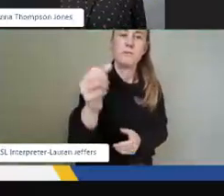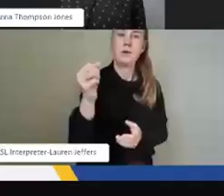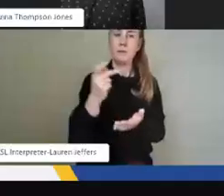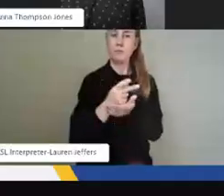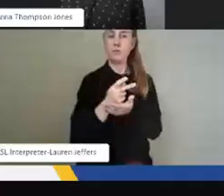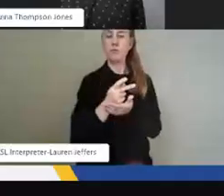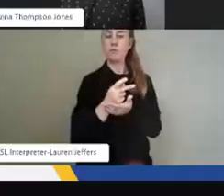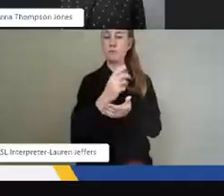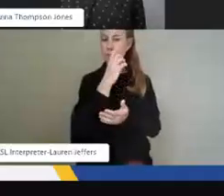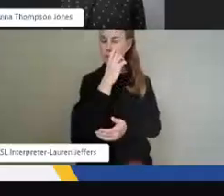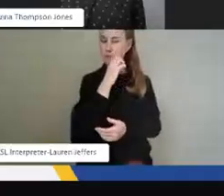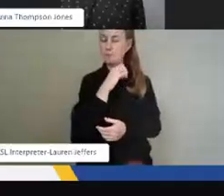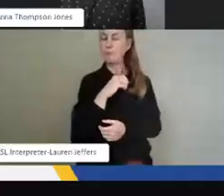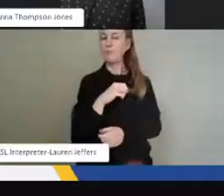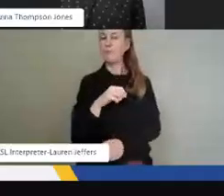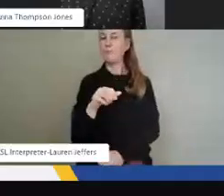Jennifer.